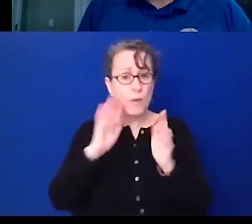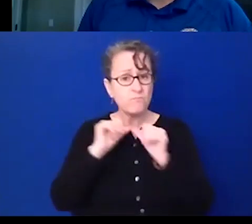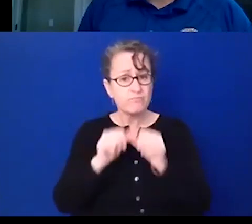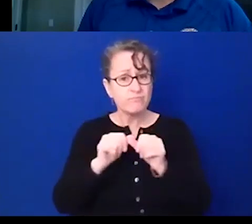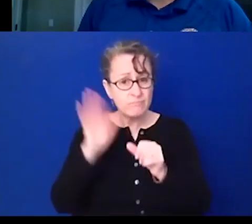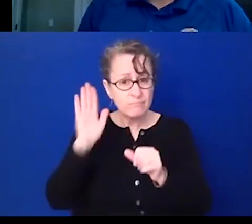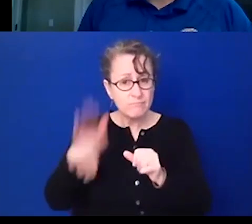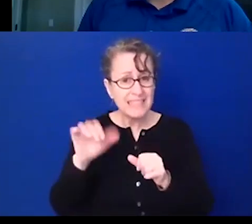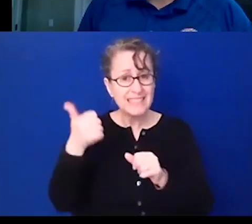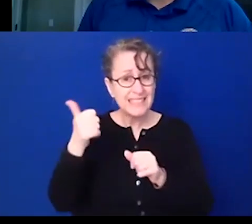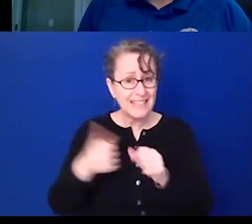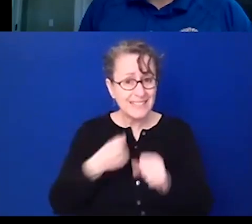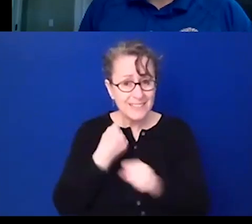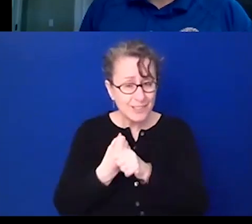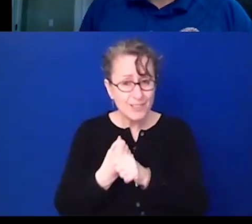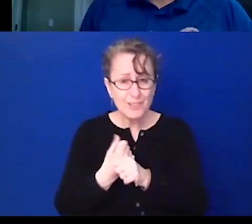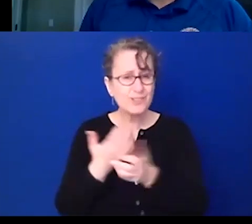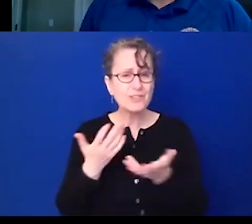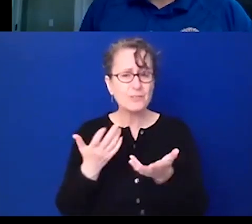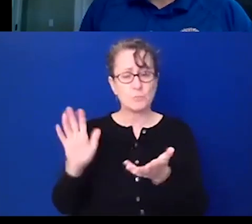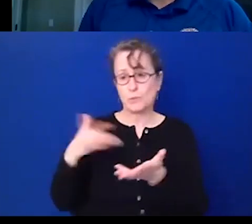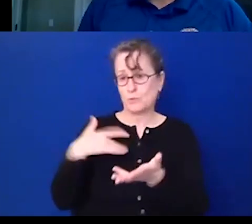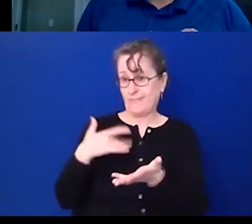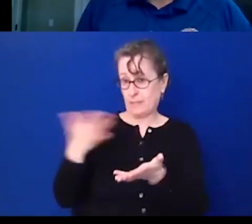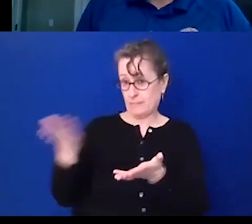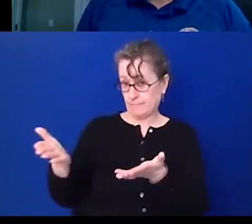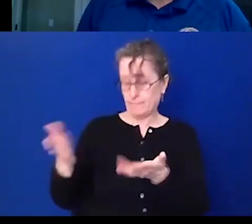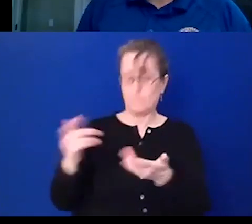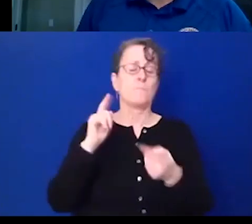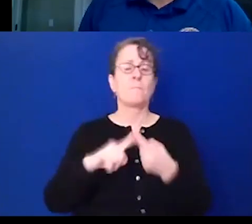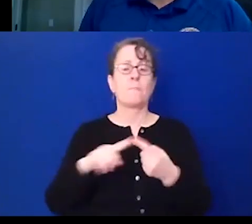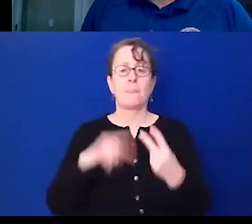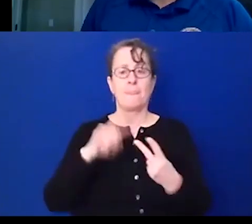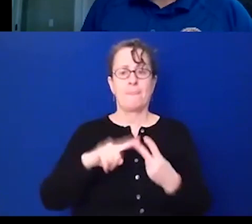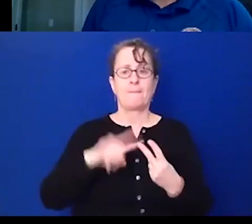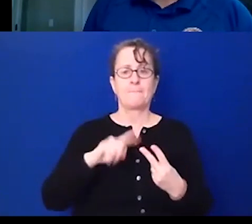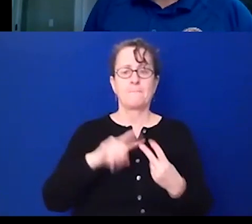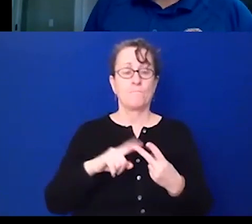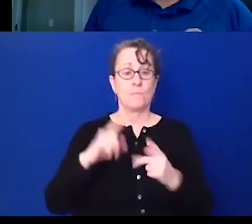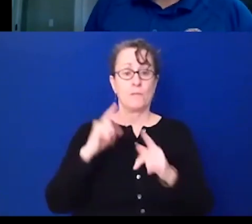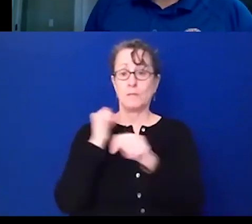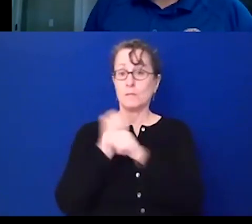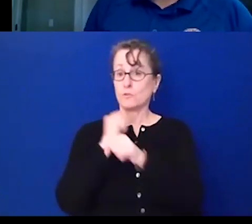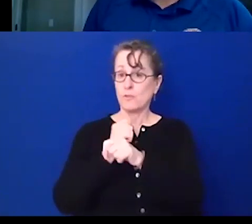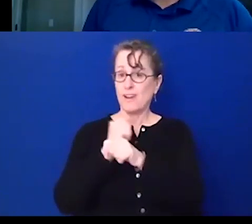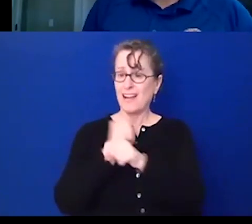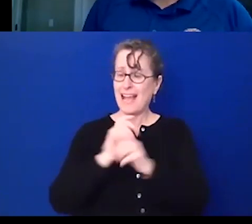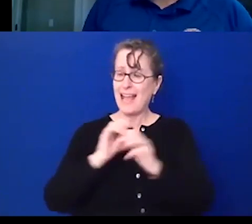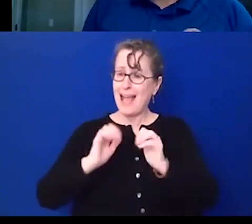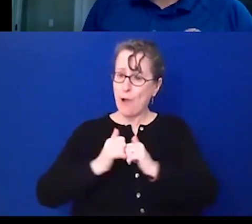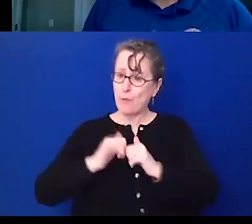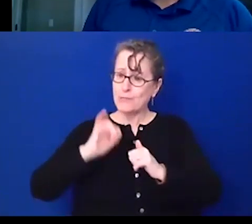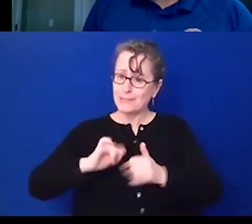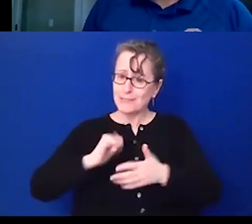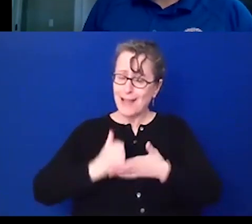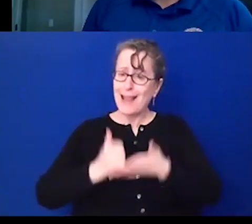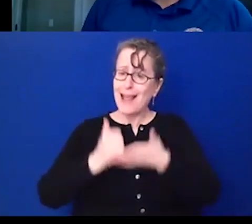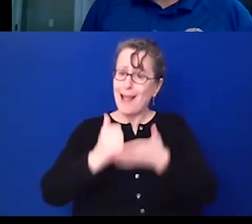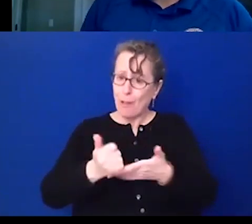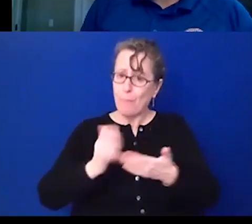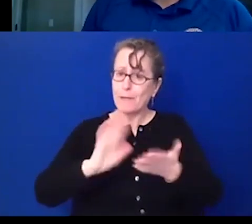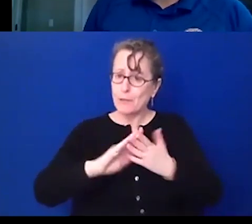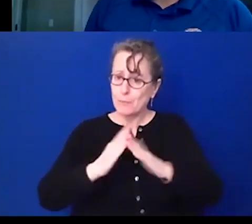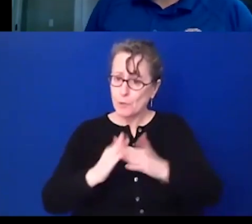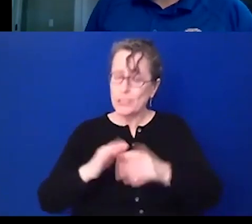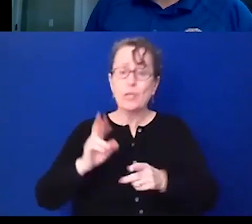if you could just also speak briefly to how the truck is useful to the community, what it's used for, and why